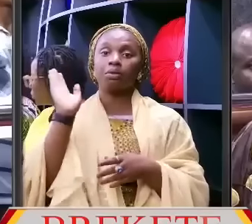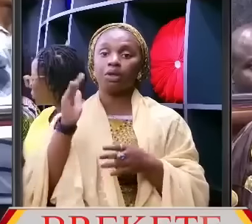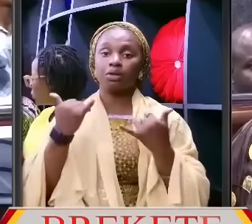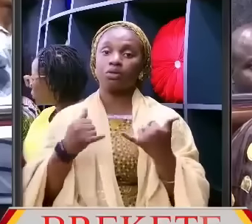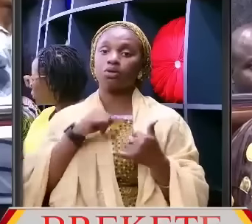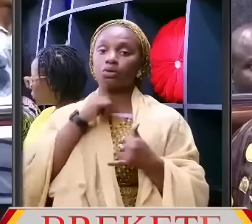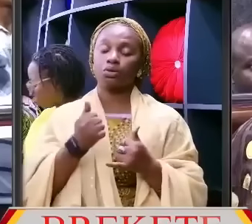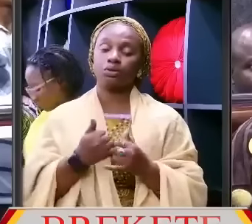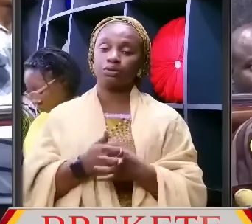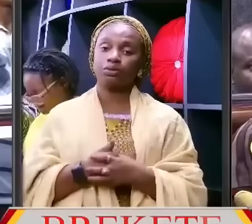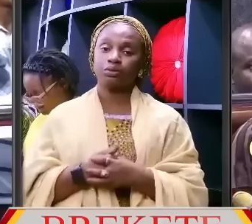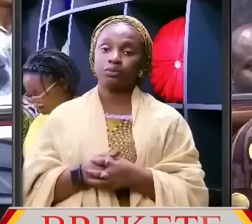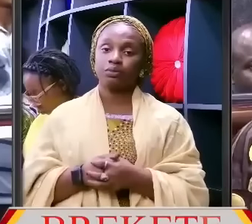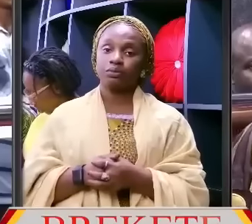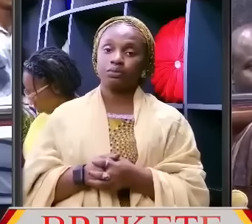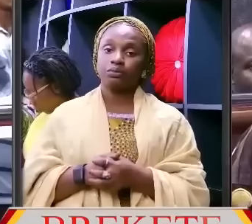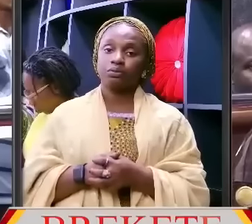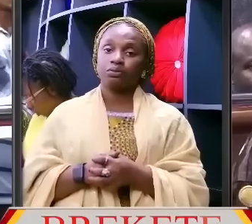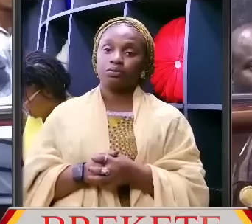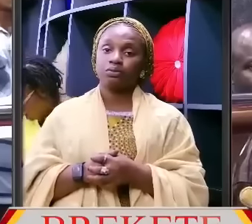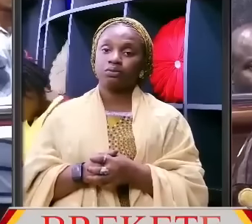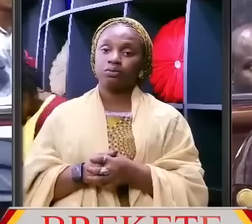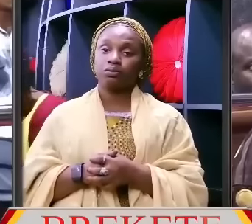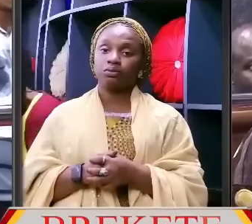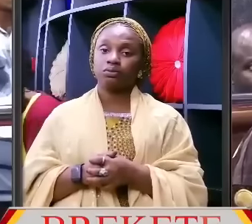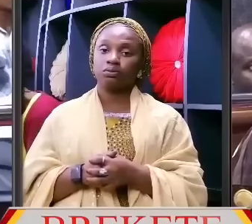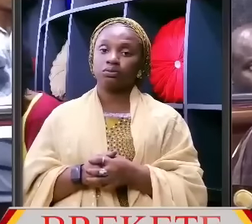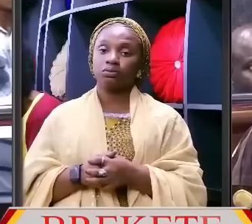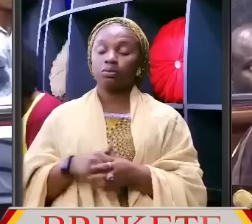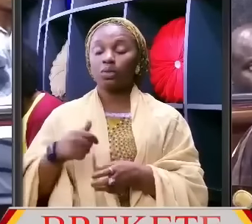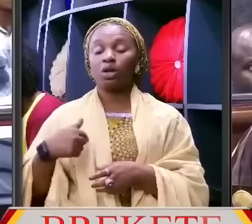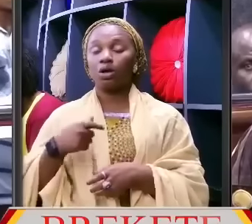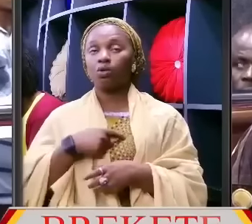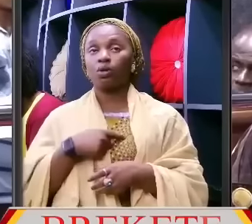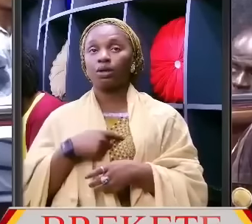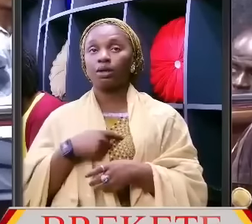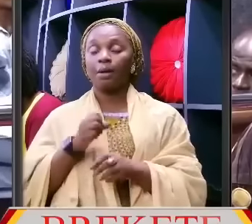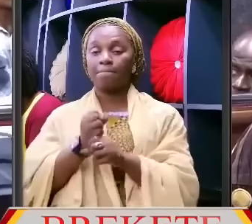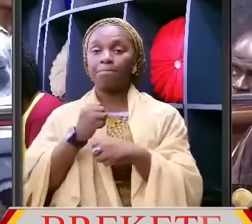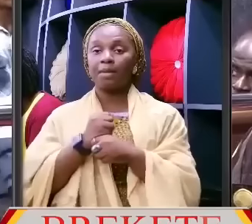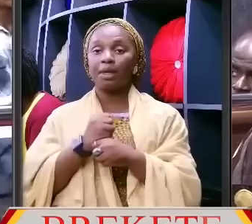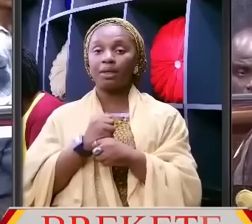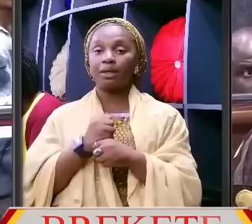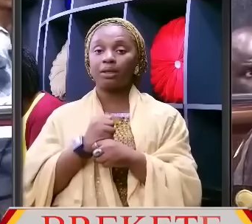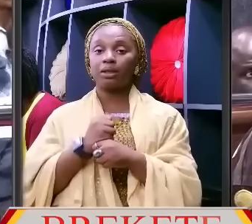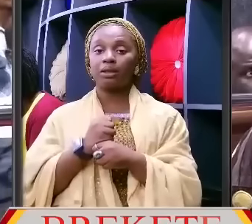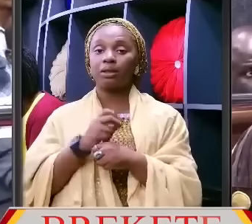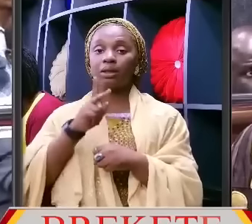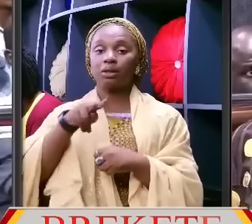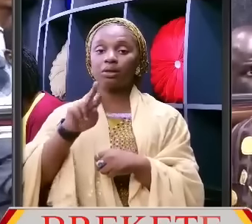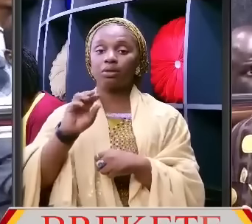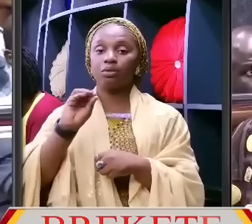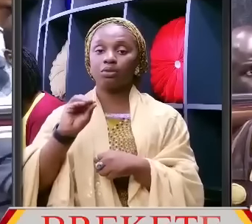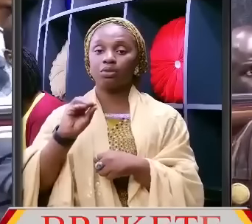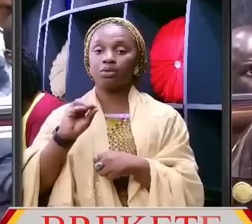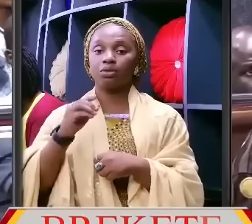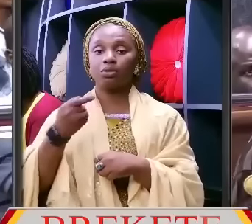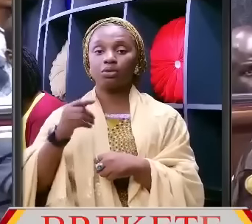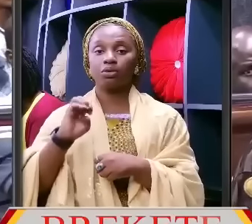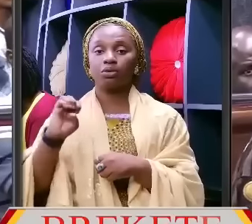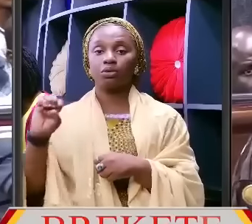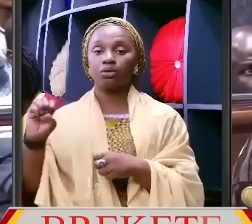them. Wait, sir. Right, sir. Quit. Are we making progress? Yes, sir. Yes, sir. Daddy Alassan, he